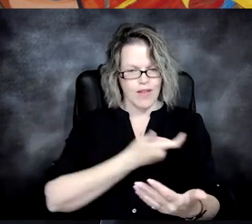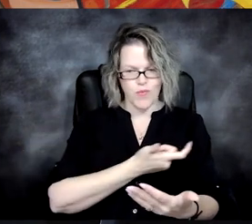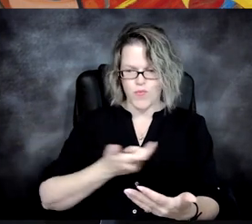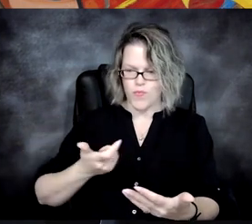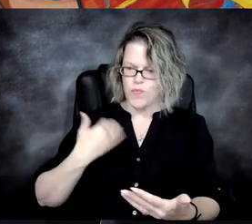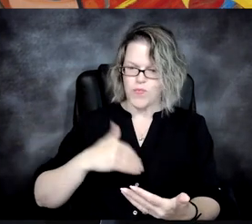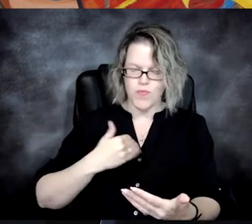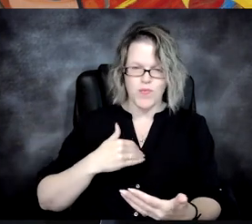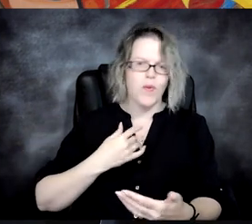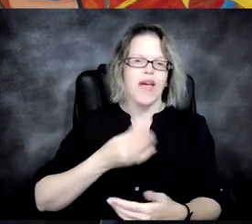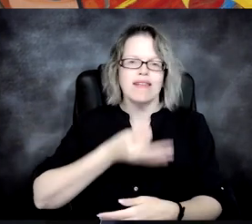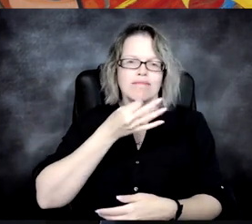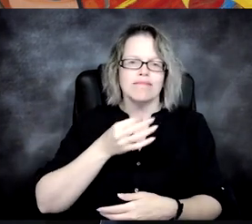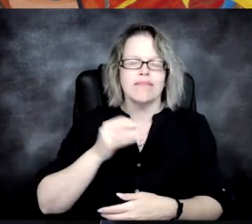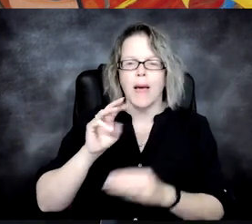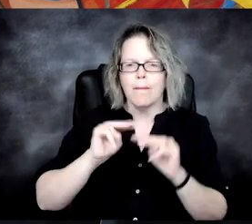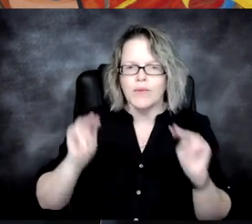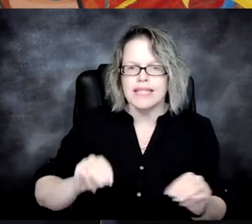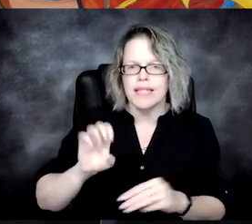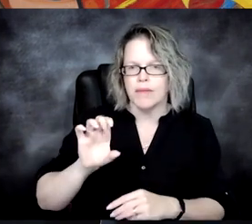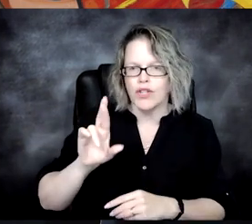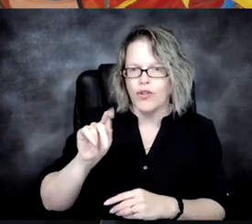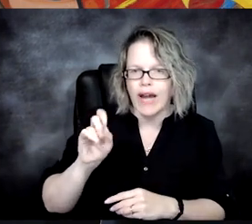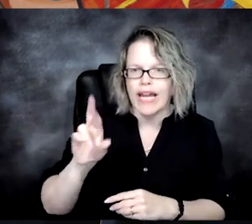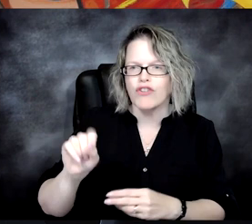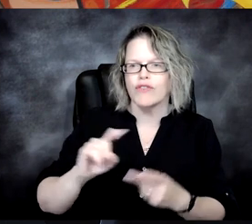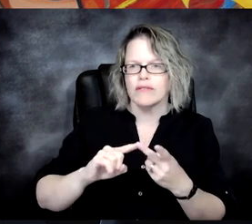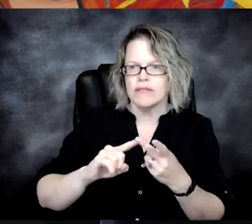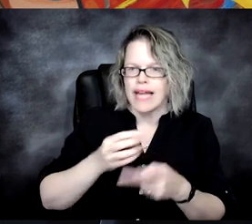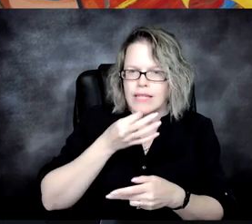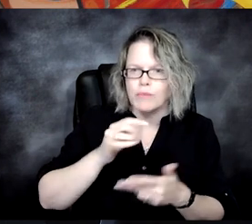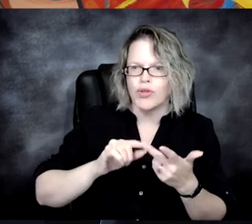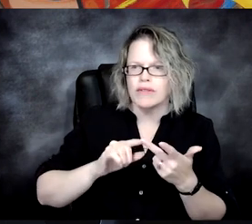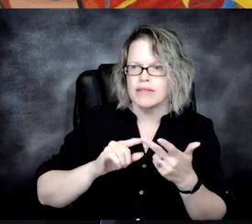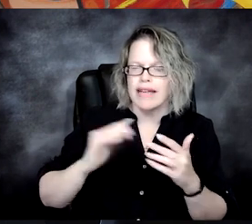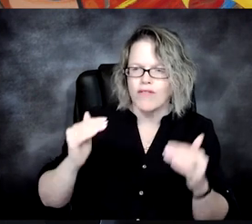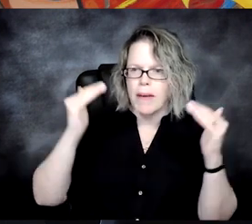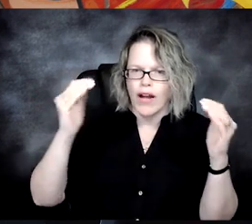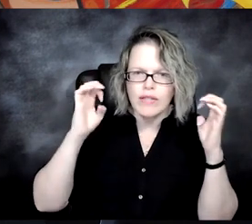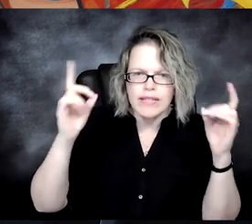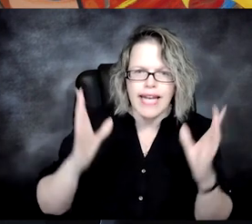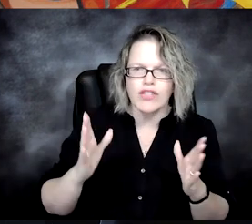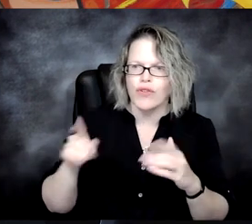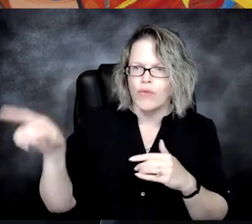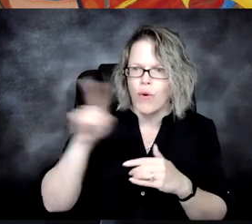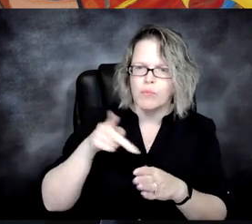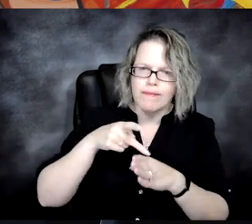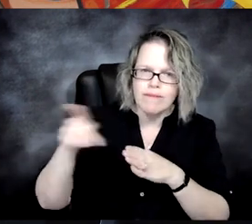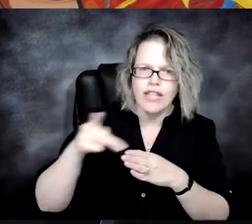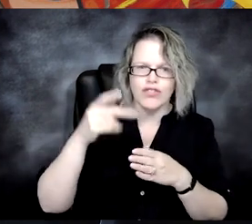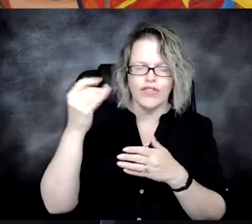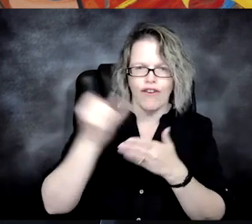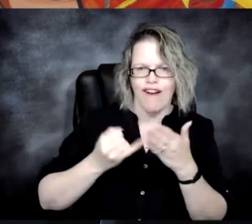out there, museum curators, educators, folks in higher education, just folks who have made a profession and a career out of the arts. In fact,